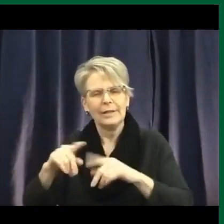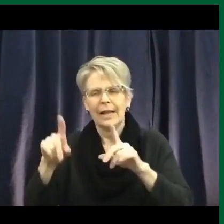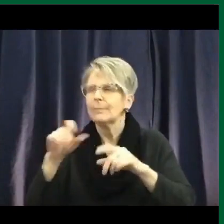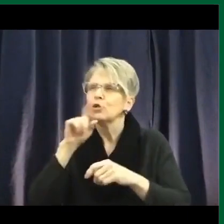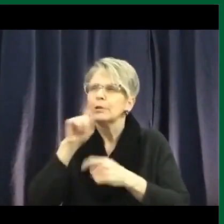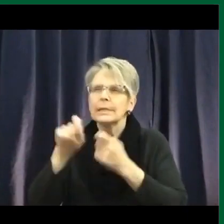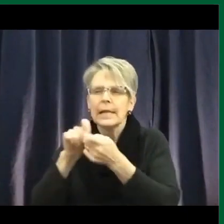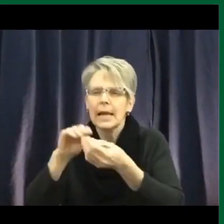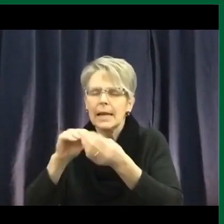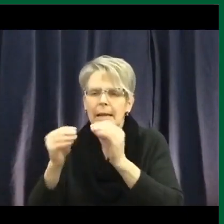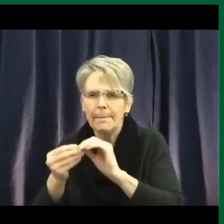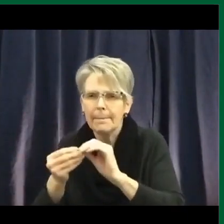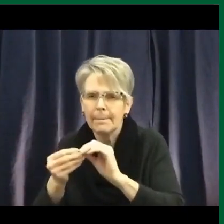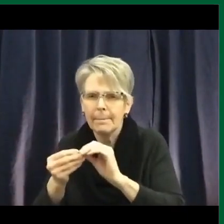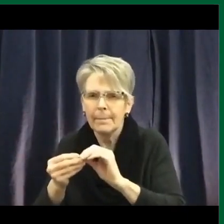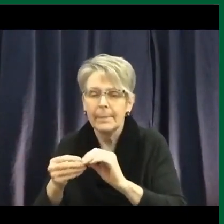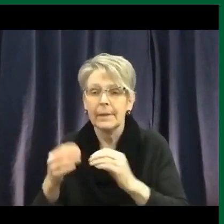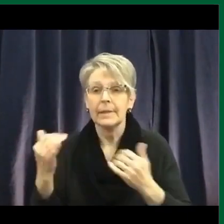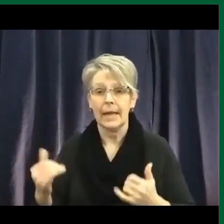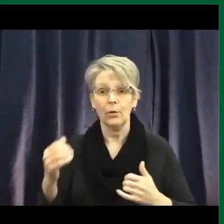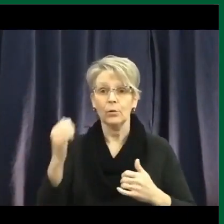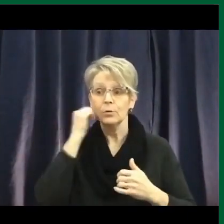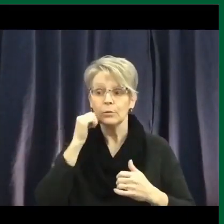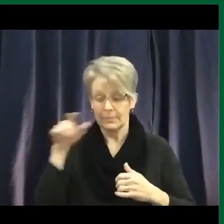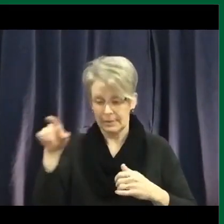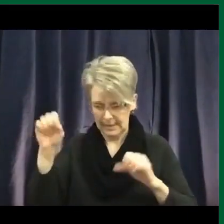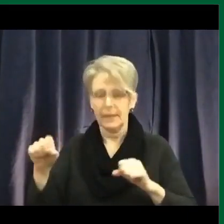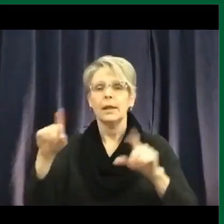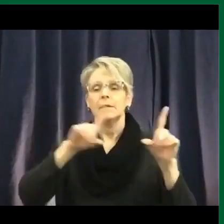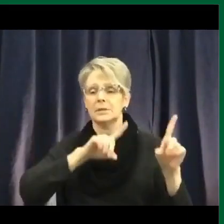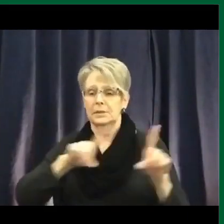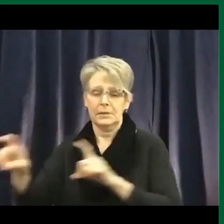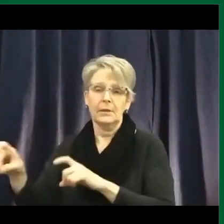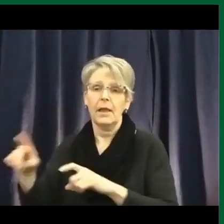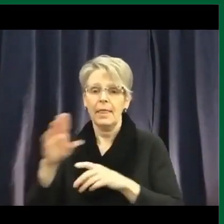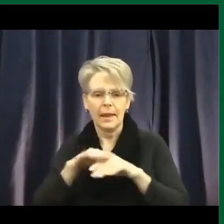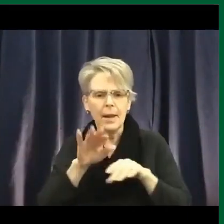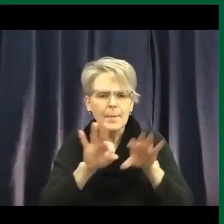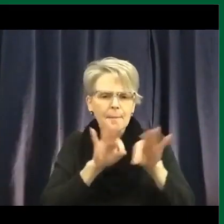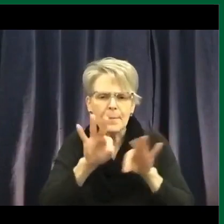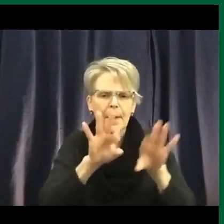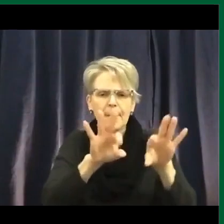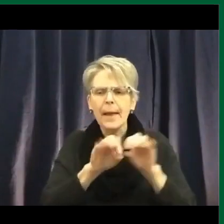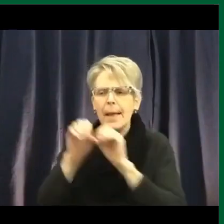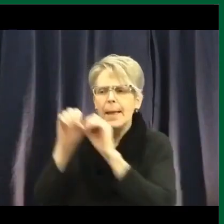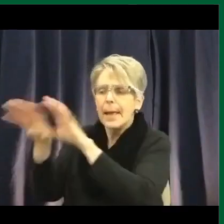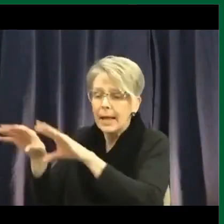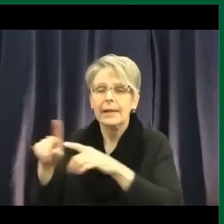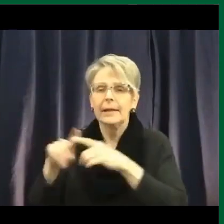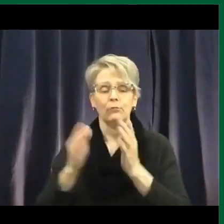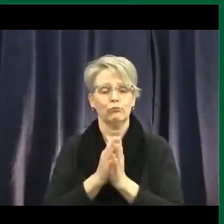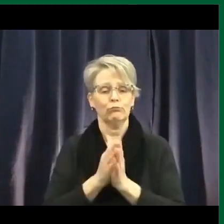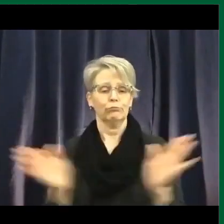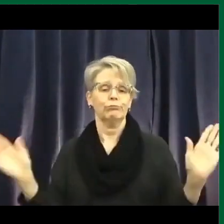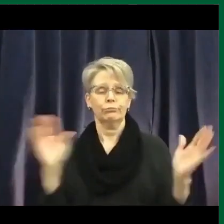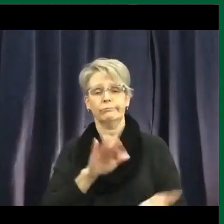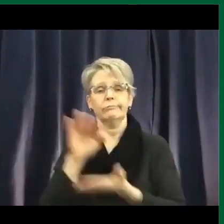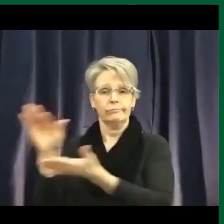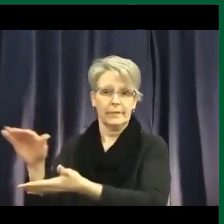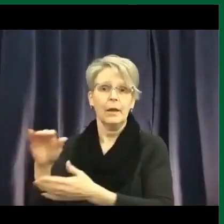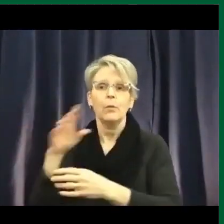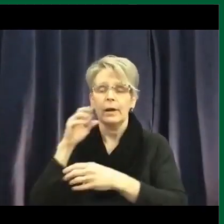certainly the daily case numbers now allow for universal screening. So I think instead of selective sampling, there'll be universal screening starting. So this will get us a better idea